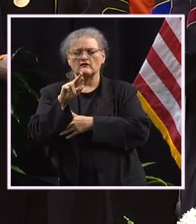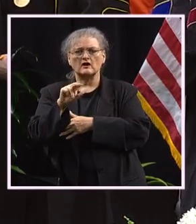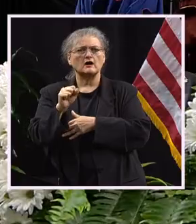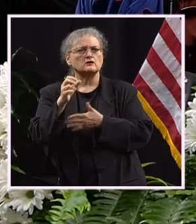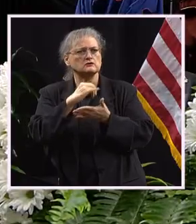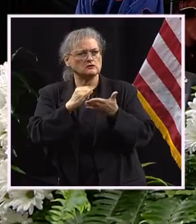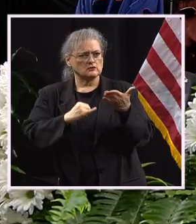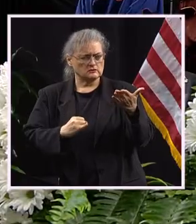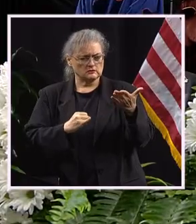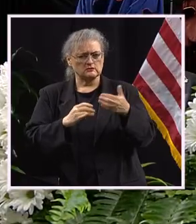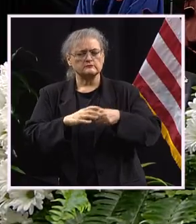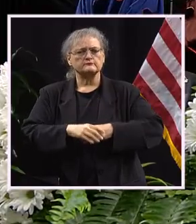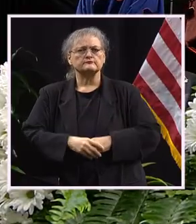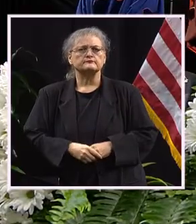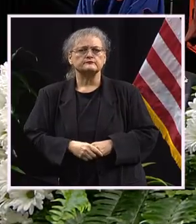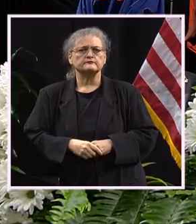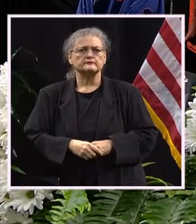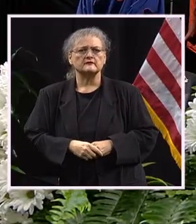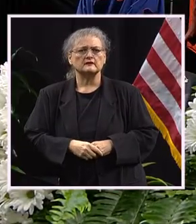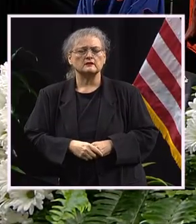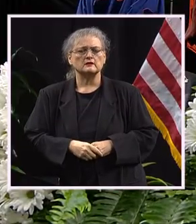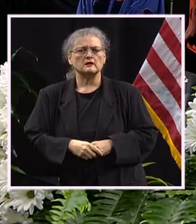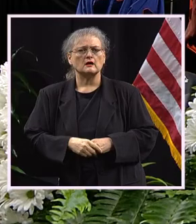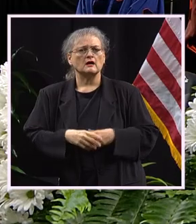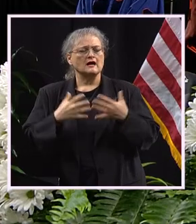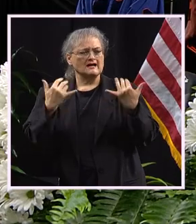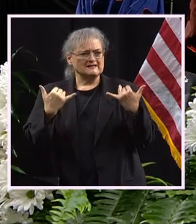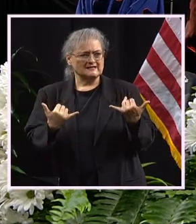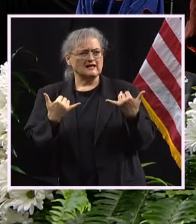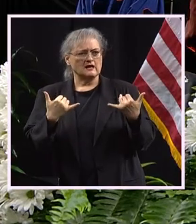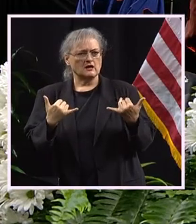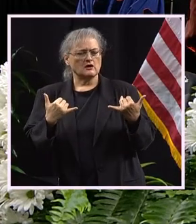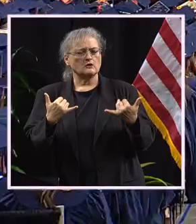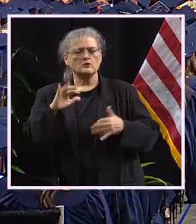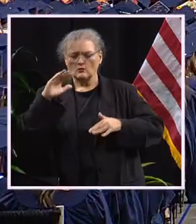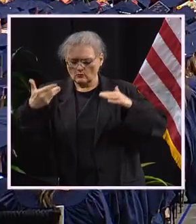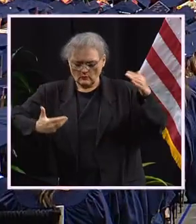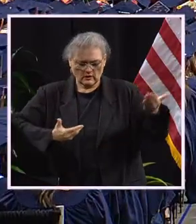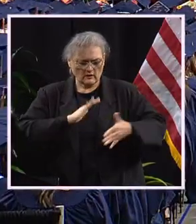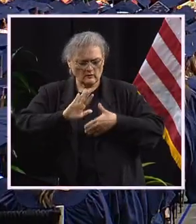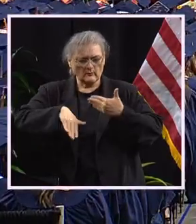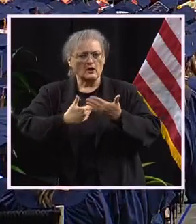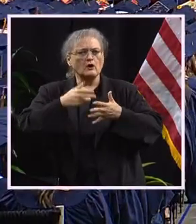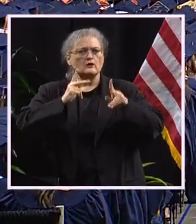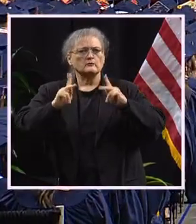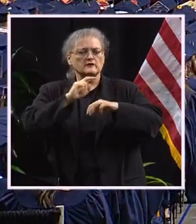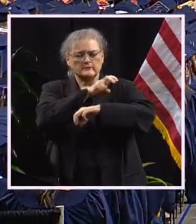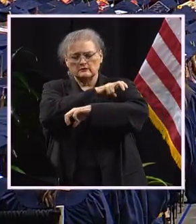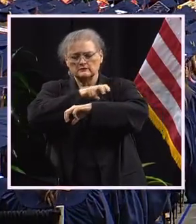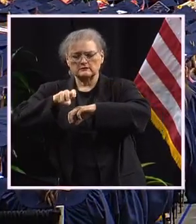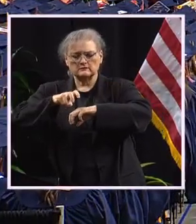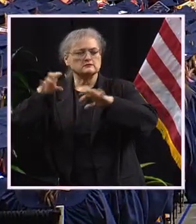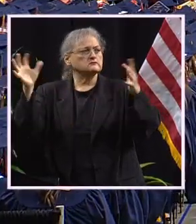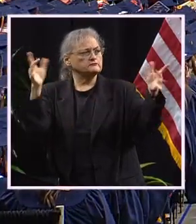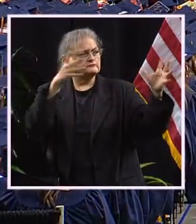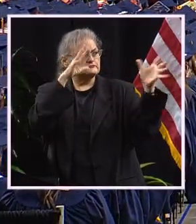Assistant Professor in Department of Modern Language. Please join me now in welcoming all members of the stage party.